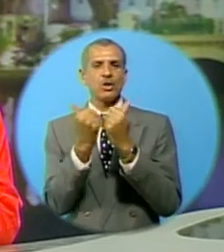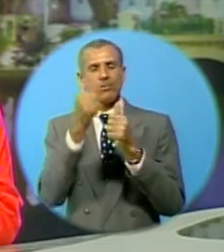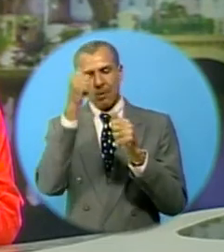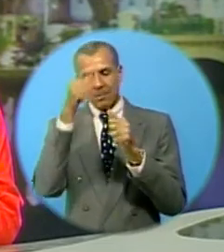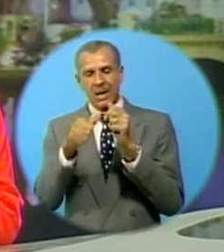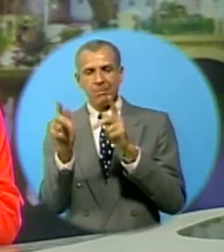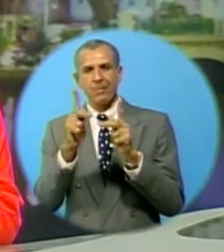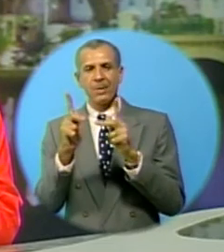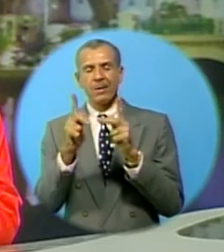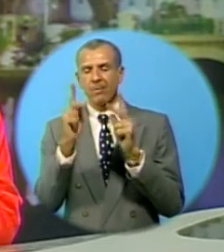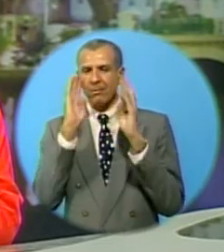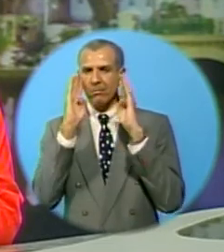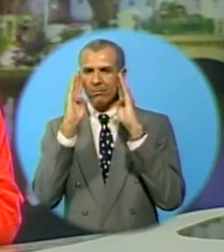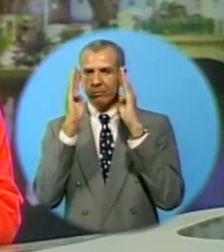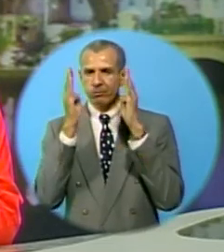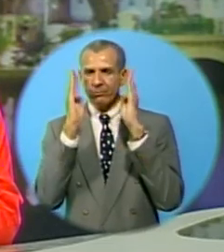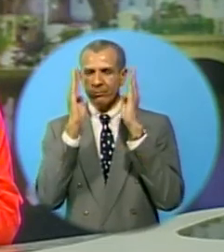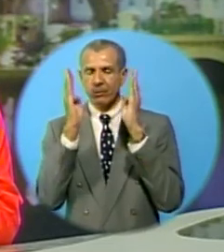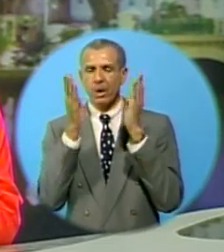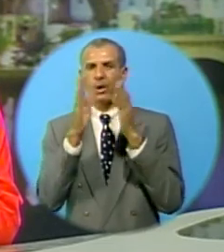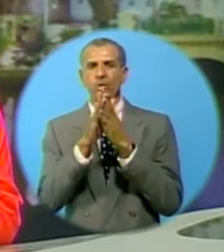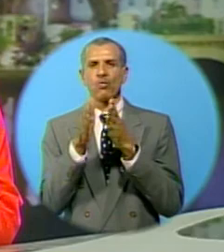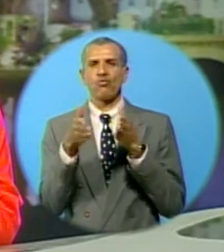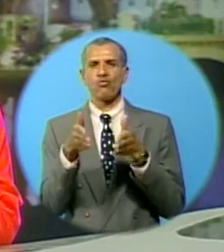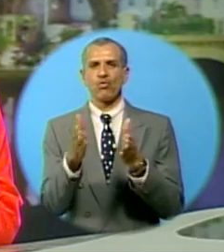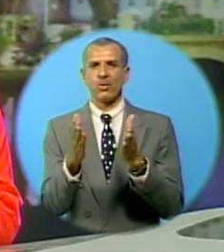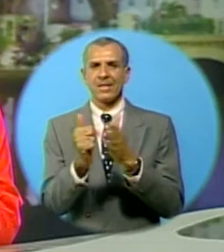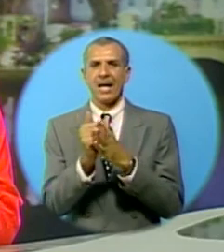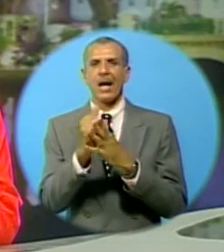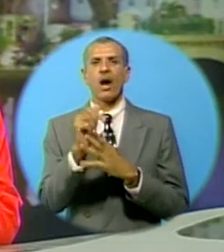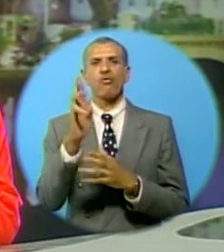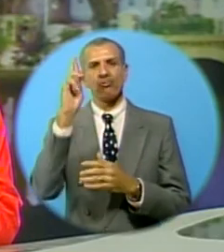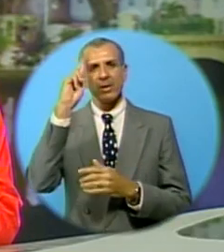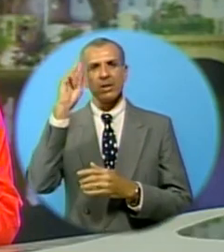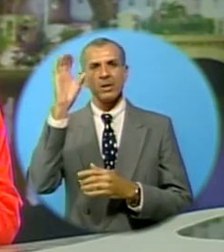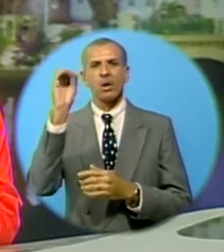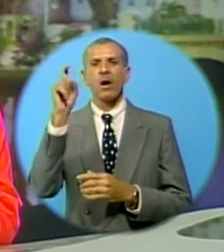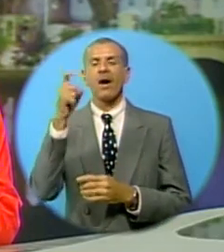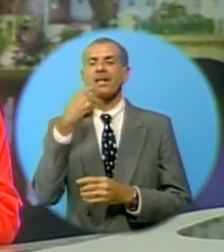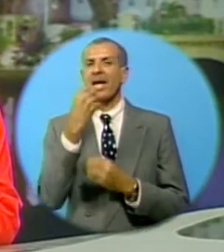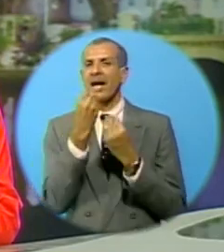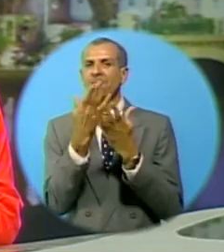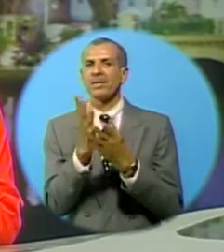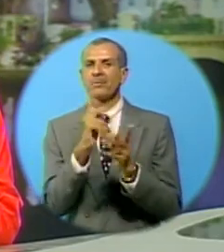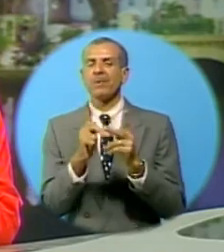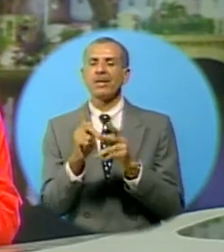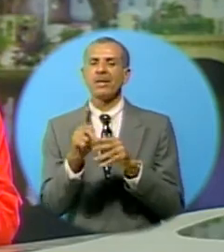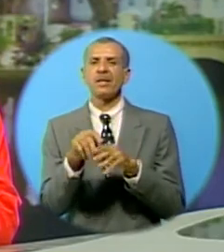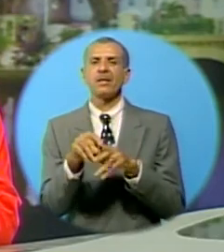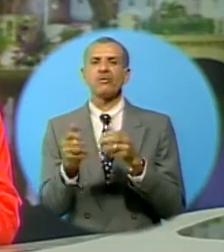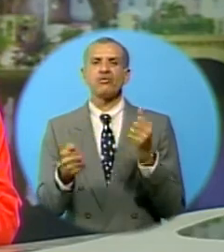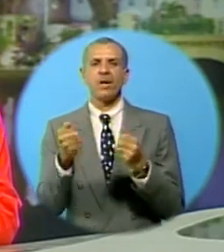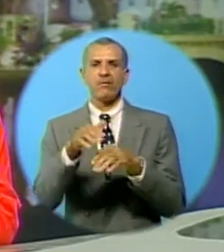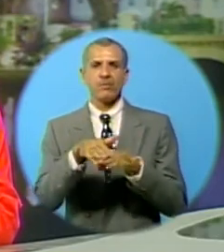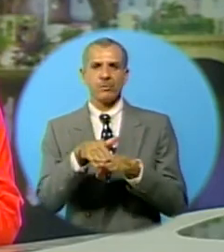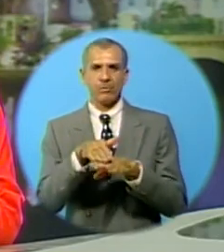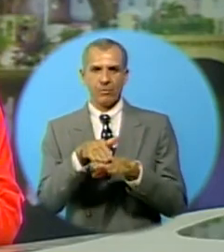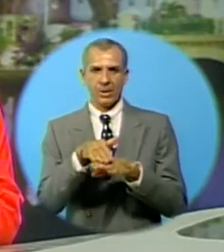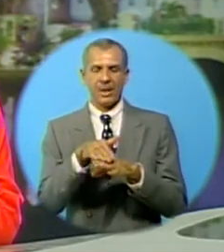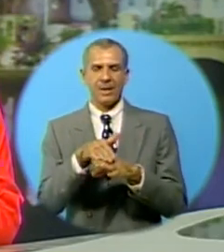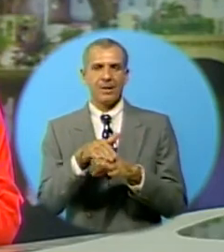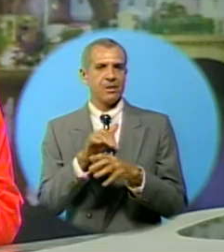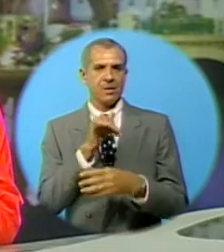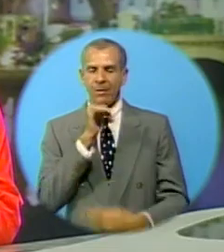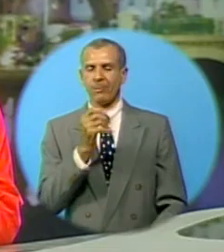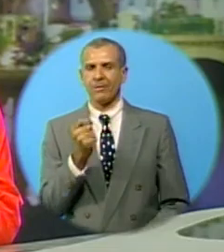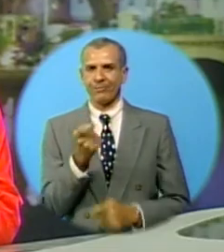be alert on the roads. Public Relations Officer Richard Cox is advising them to slow down and take it easy. He is